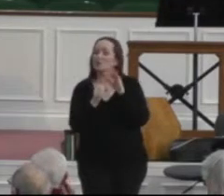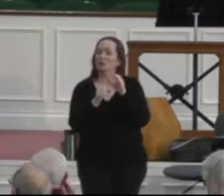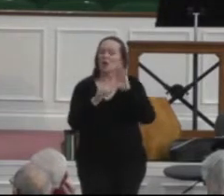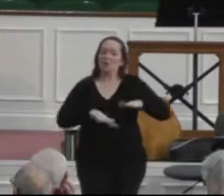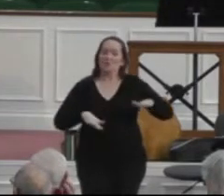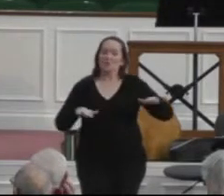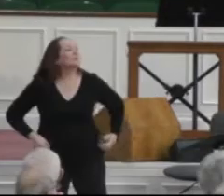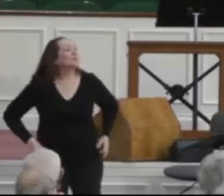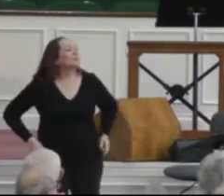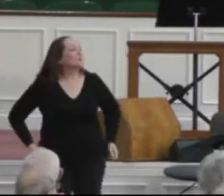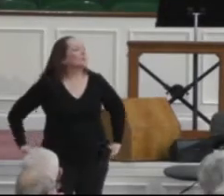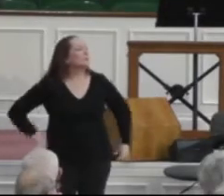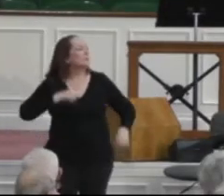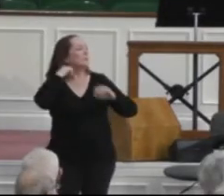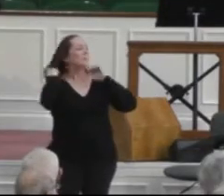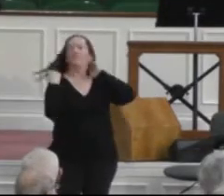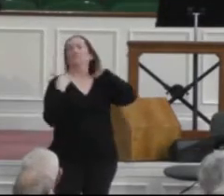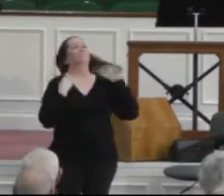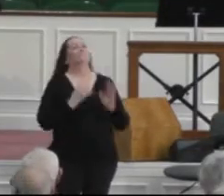that, if you guys want to come on.